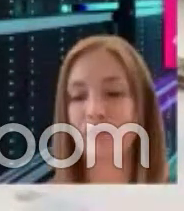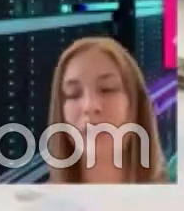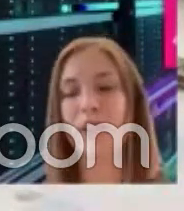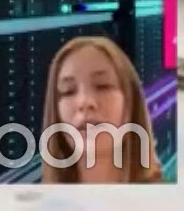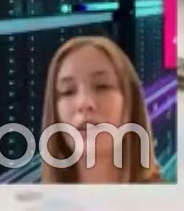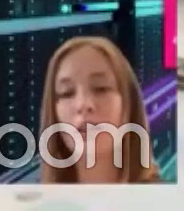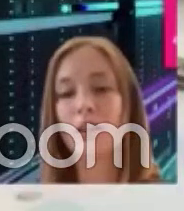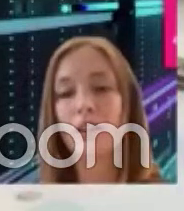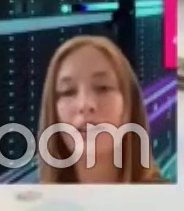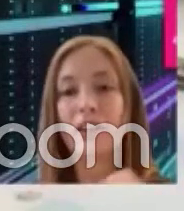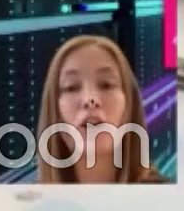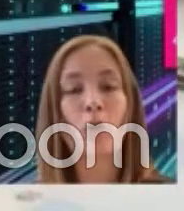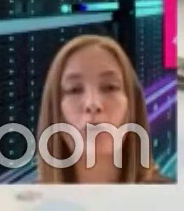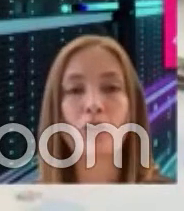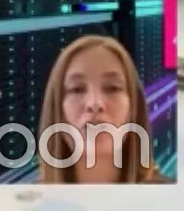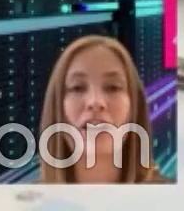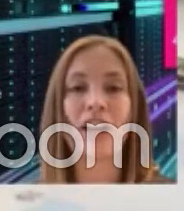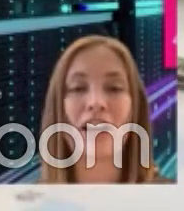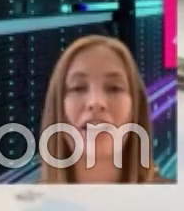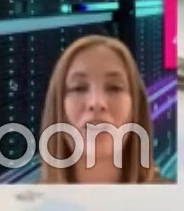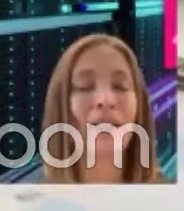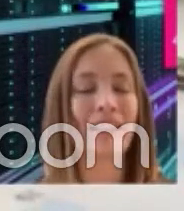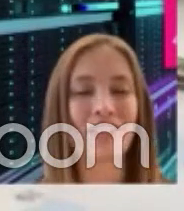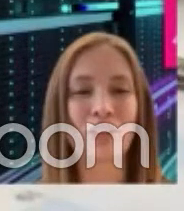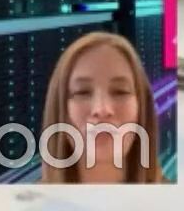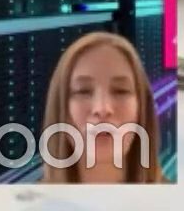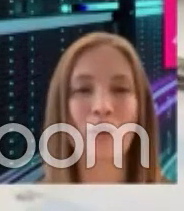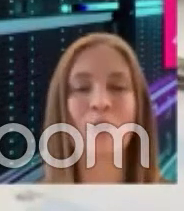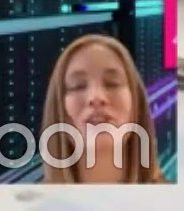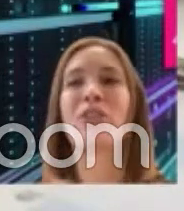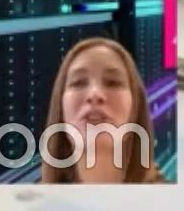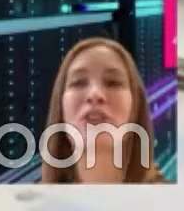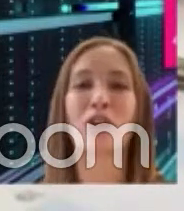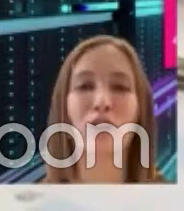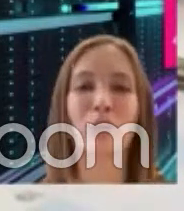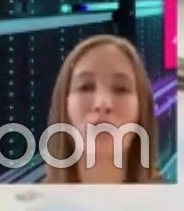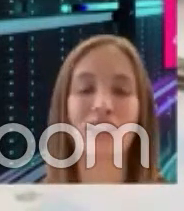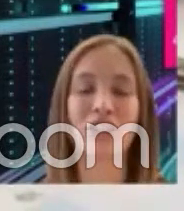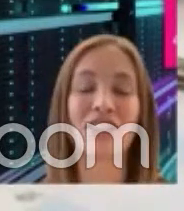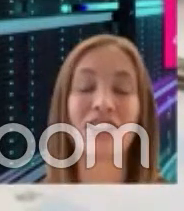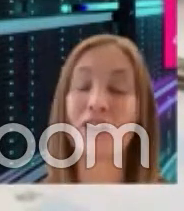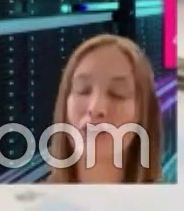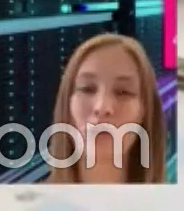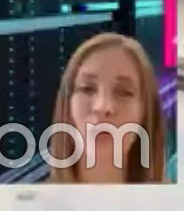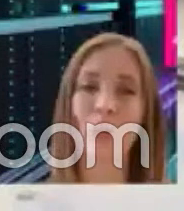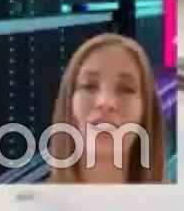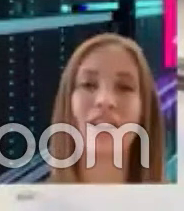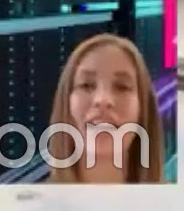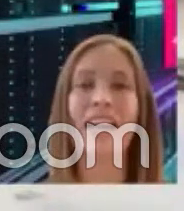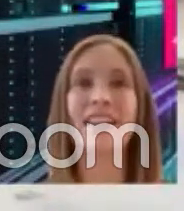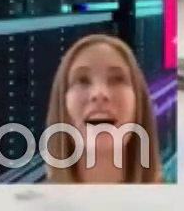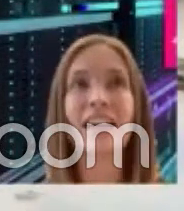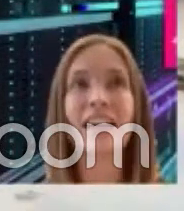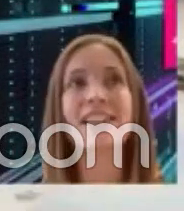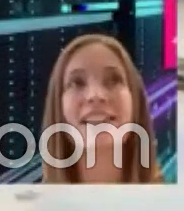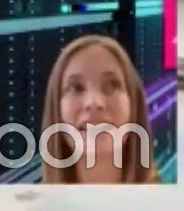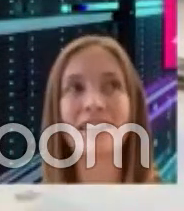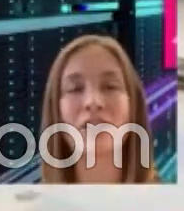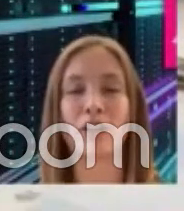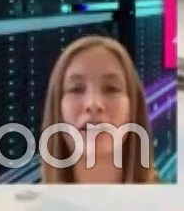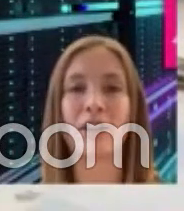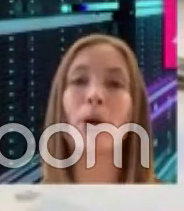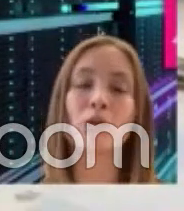the way now of course there's plenty of examples out there of communication done not so well and